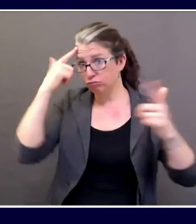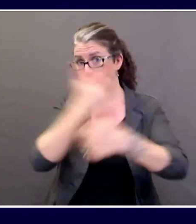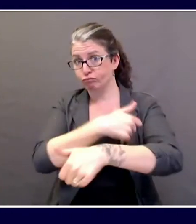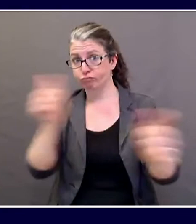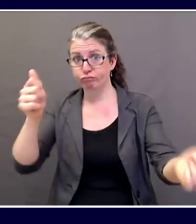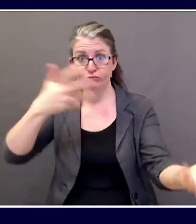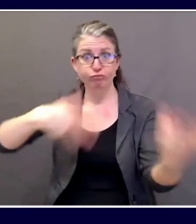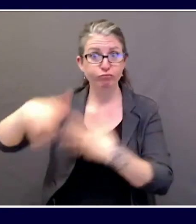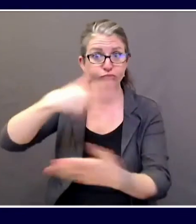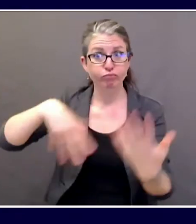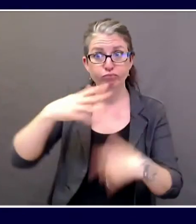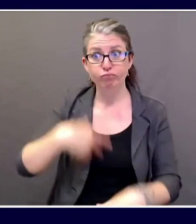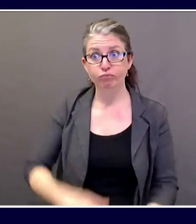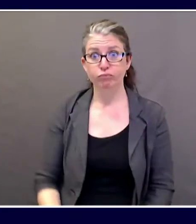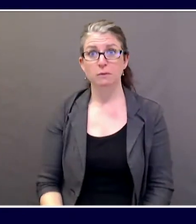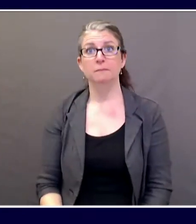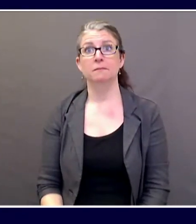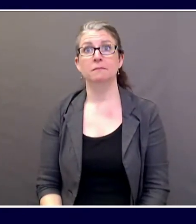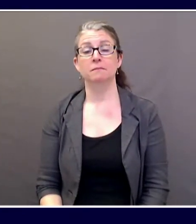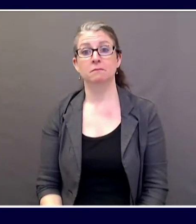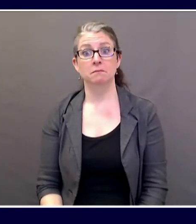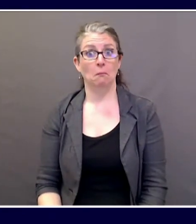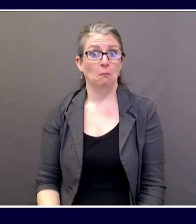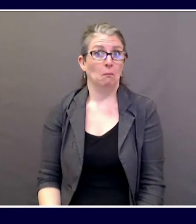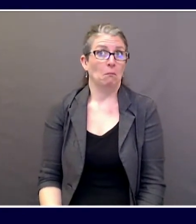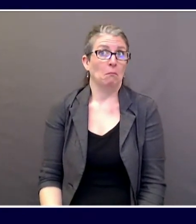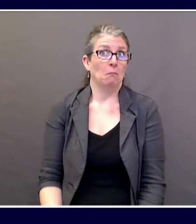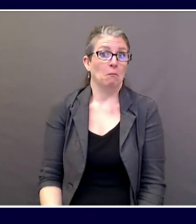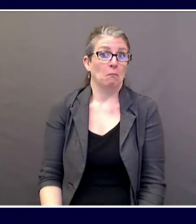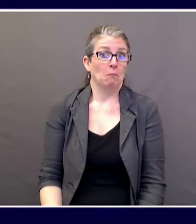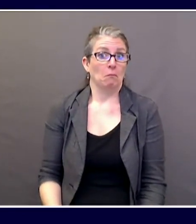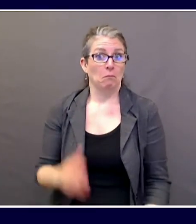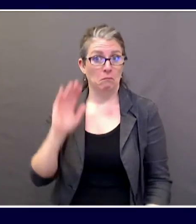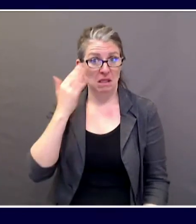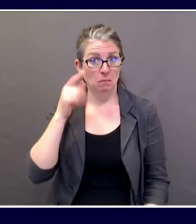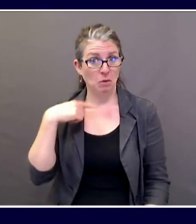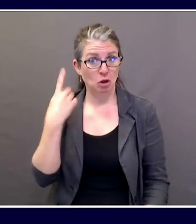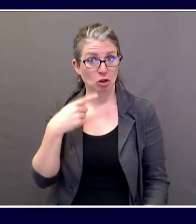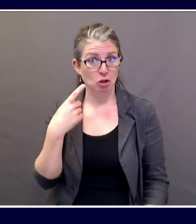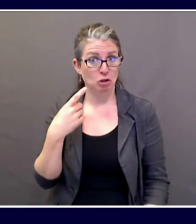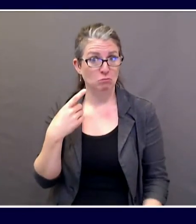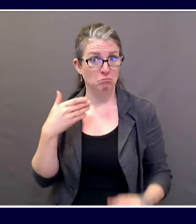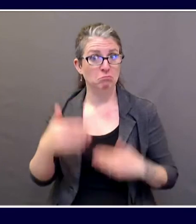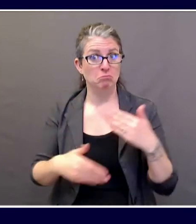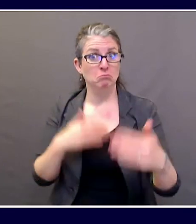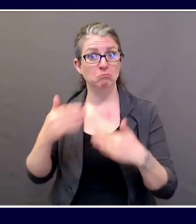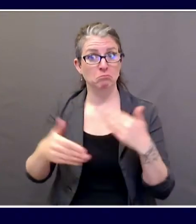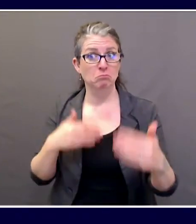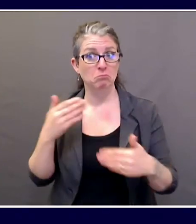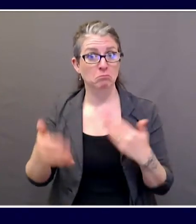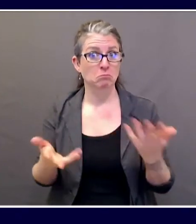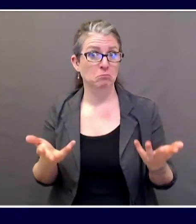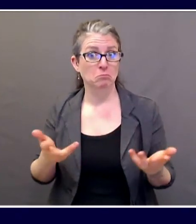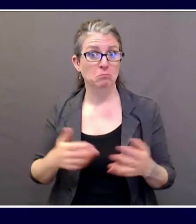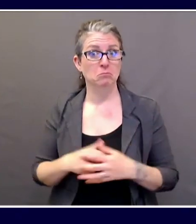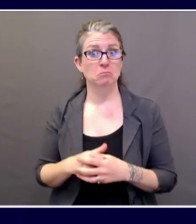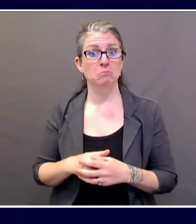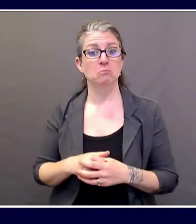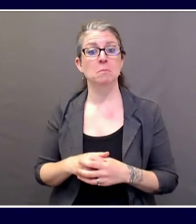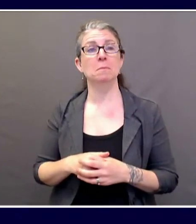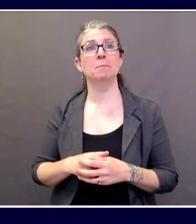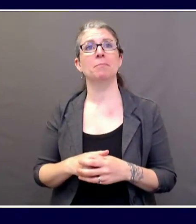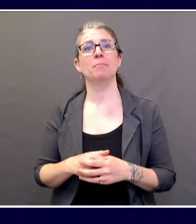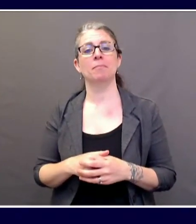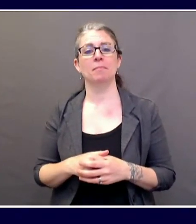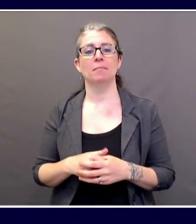of the pandemic looks like in Maine on May 24th. Well, yes and no, Patrick. Yes, in the sense that